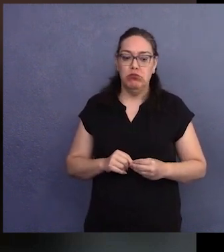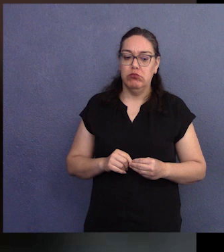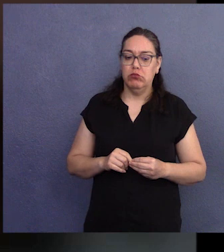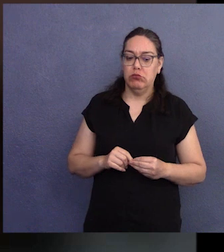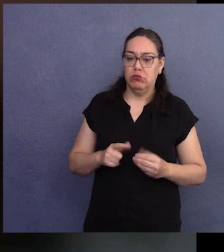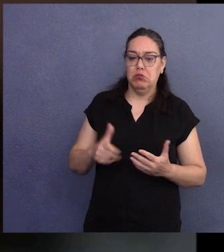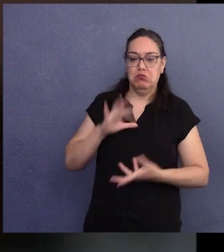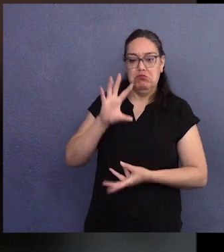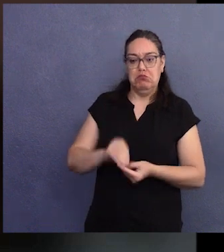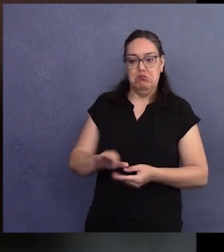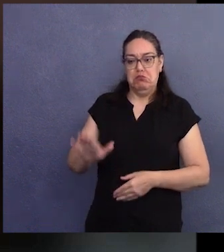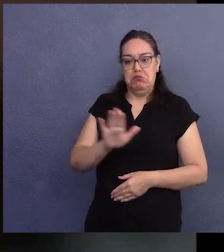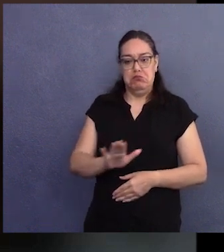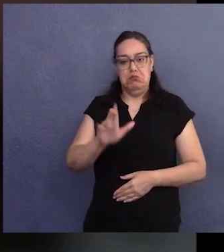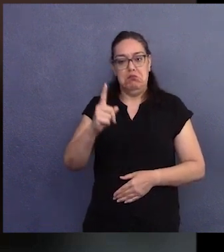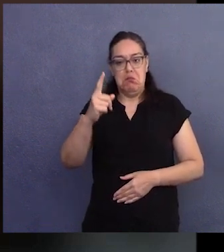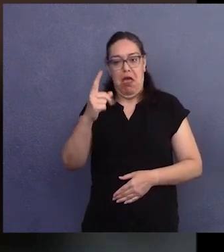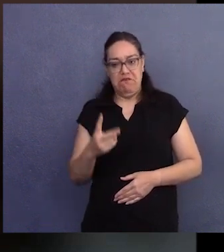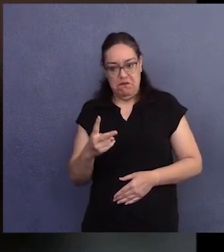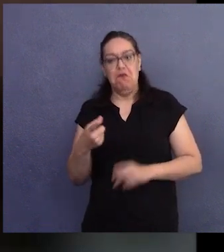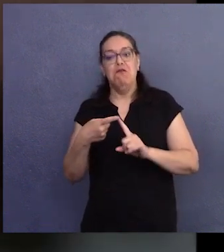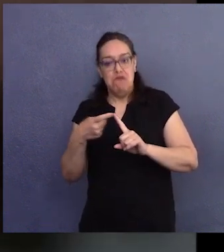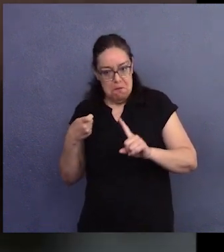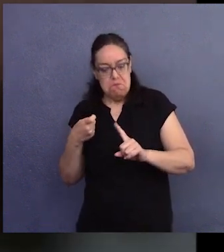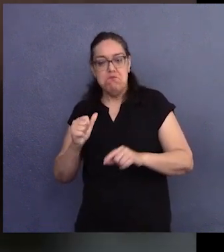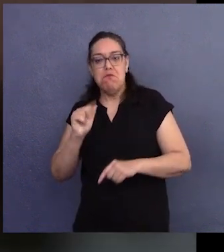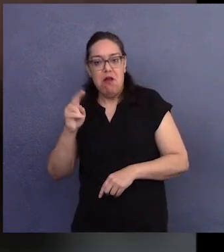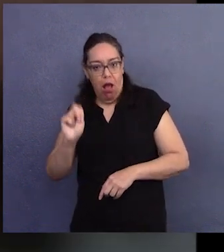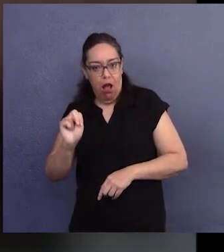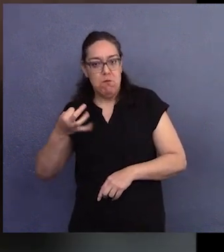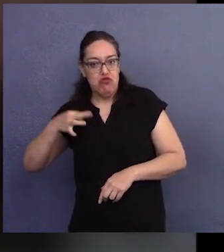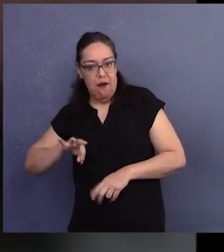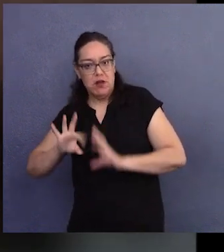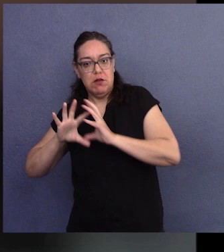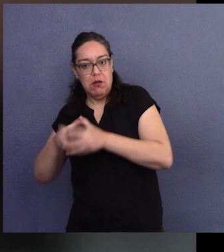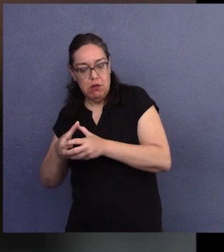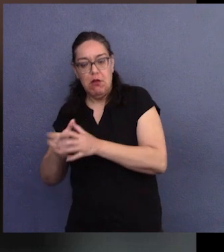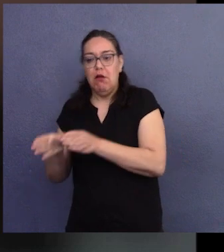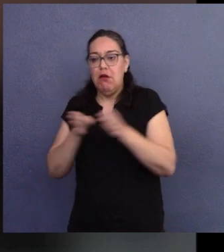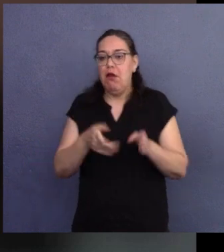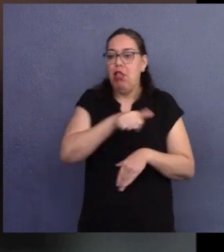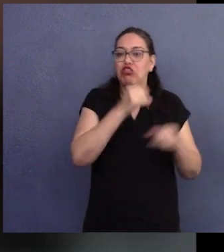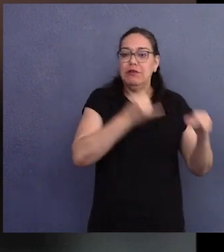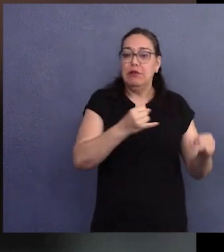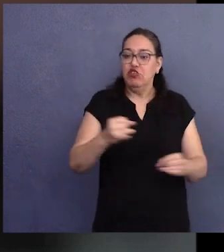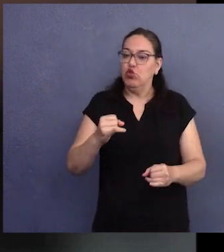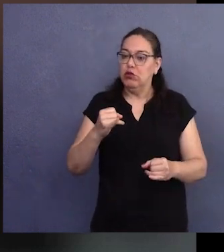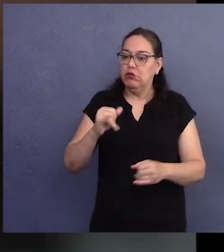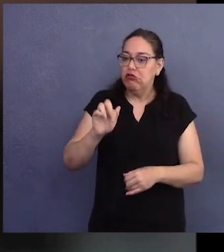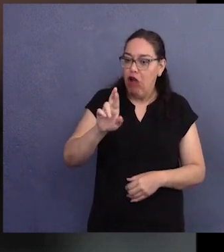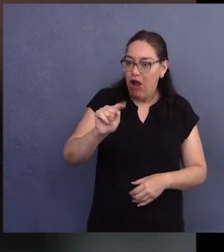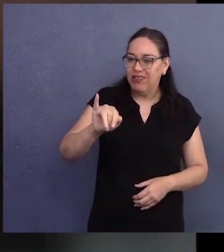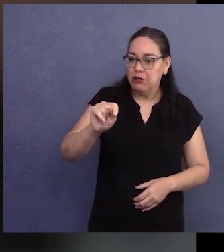we have about maybe half of you are from nonprofit entities and the others are individual artists, which is